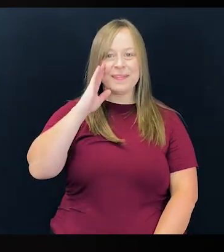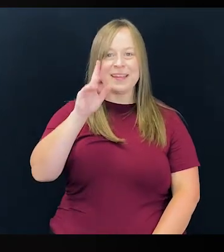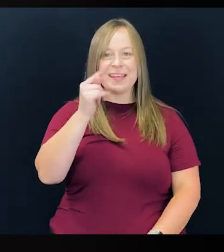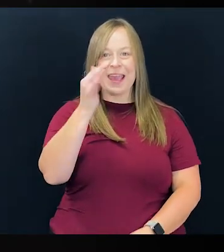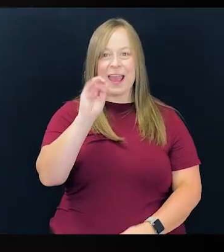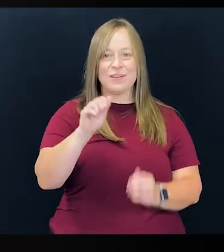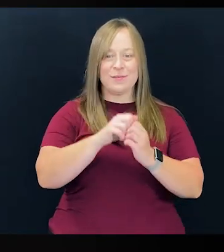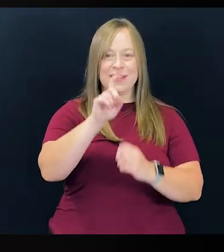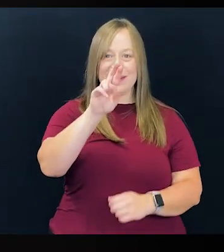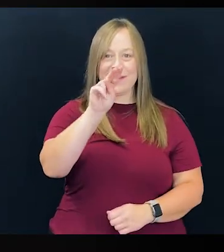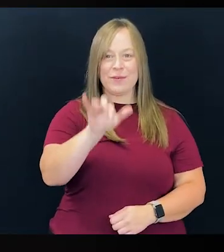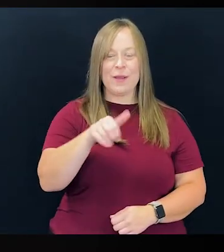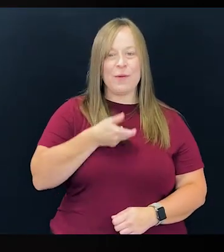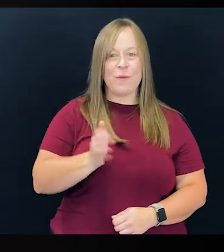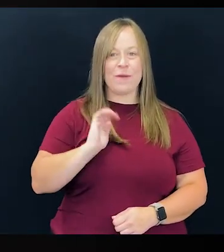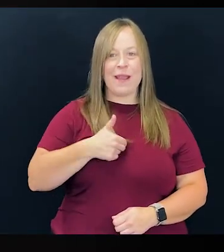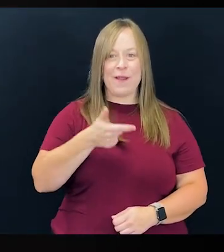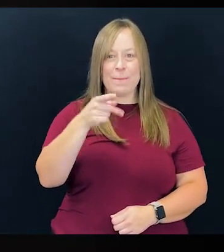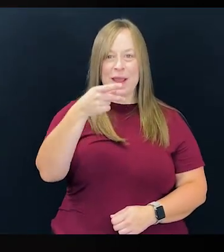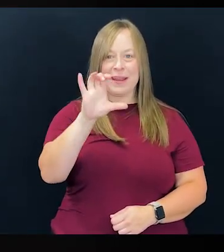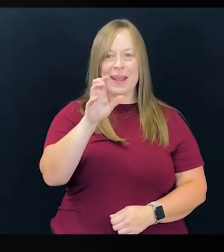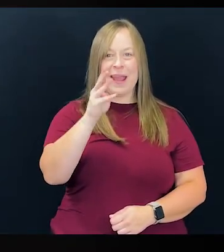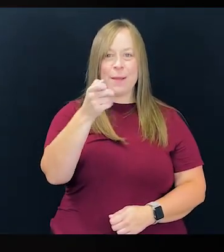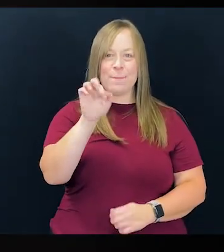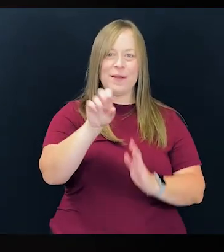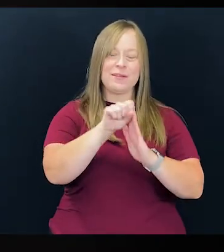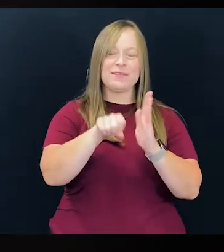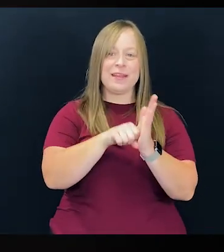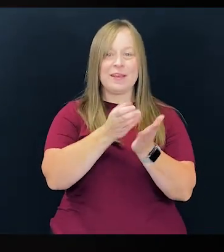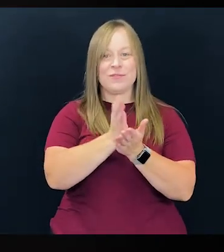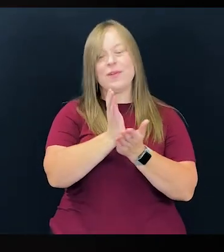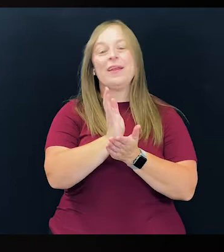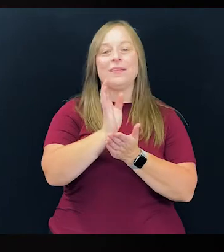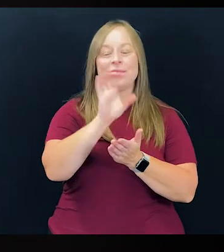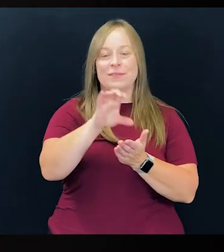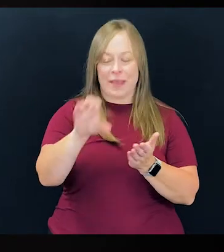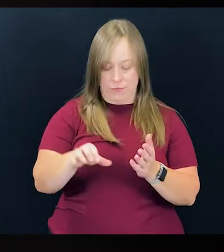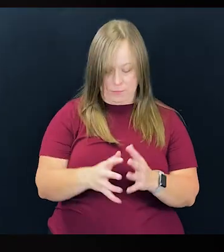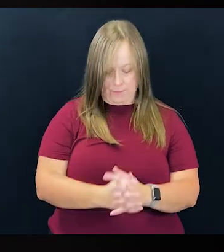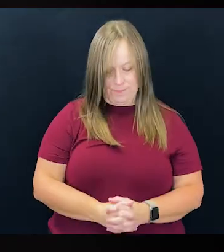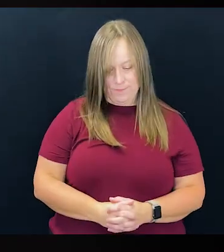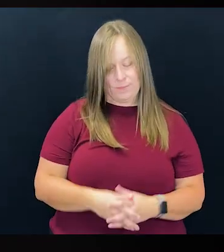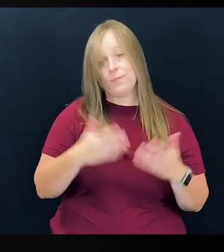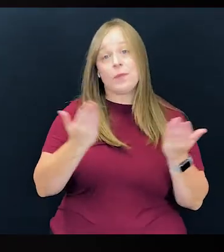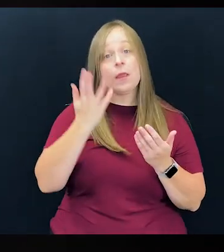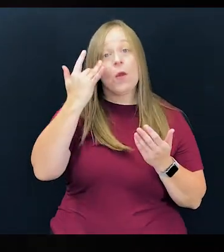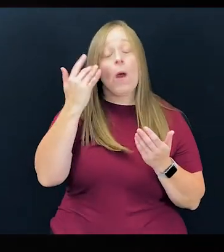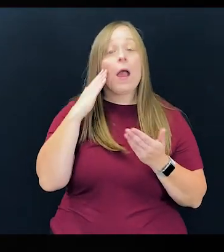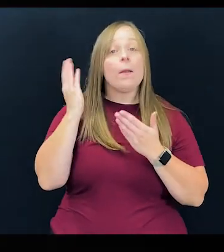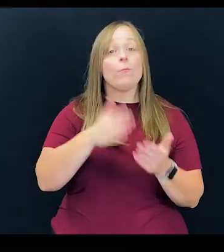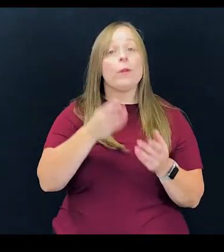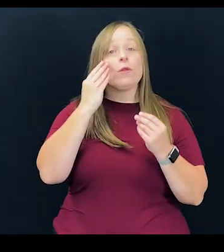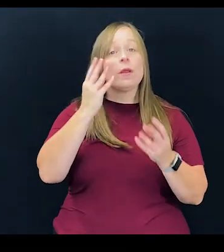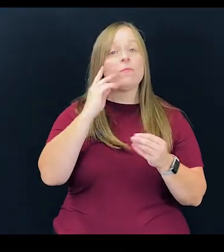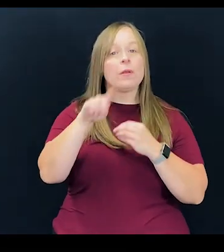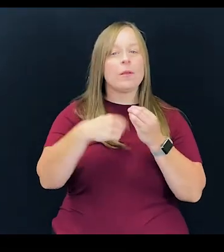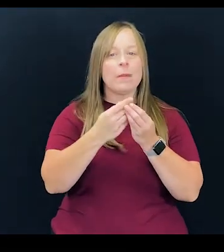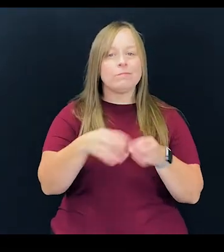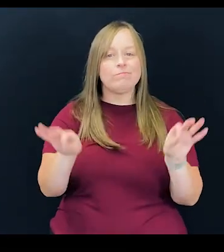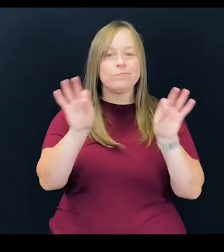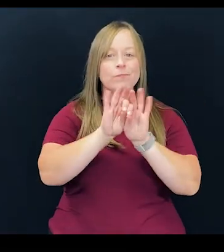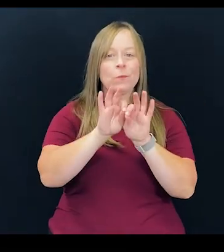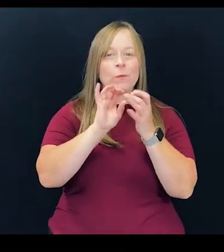This is Katrin with Disability Rights New York. Welcome to our podcast, Empire State of Rights Closed Captioned. We are here to